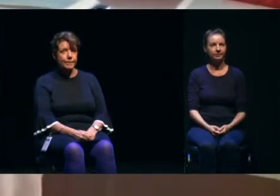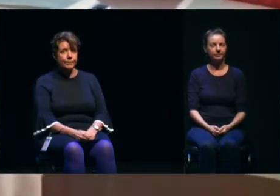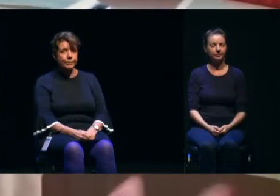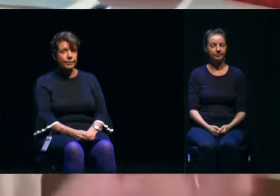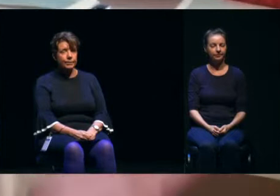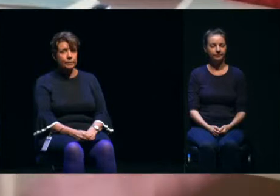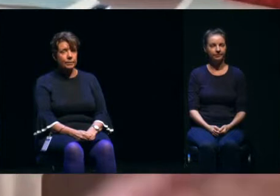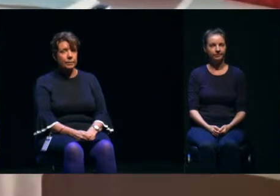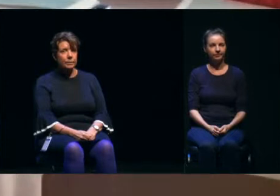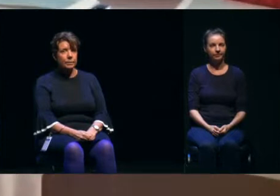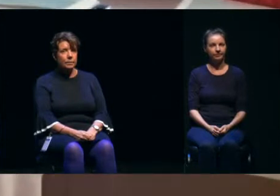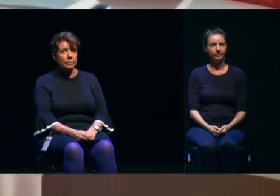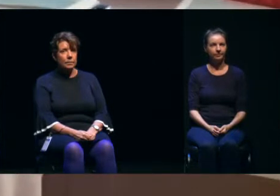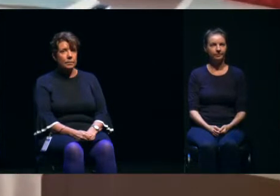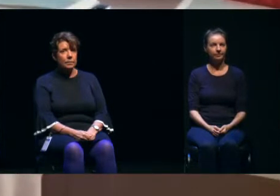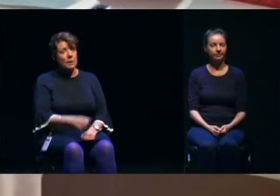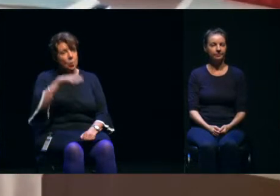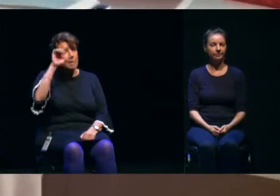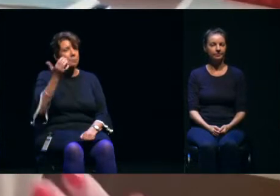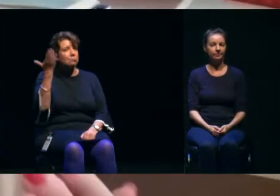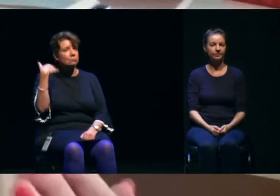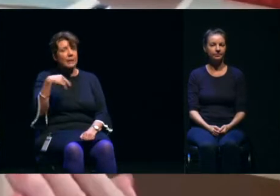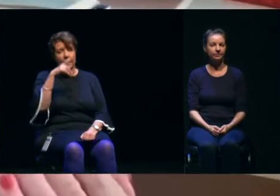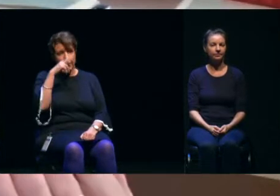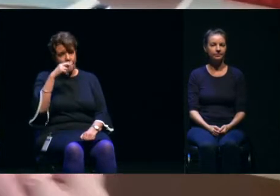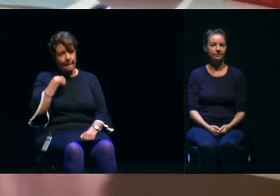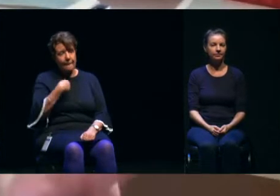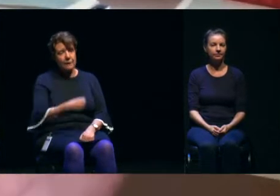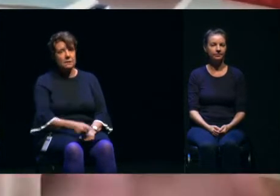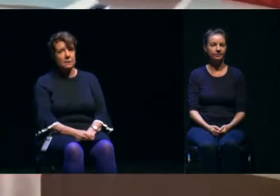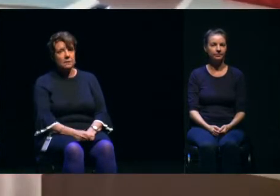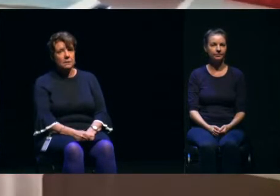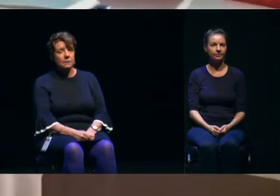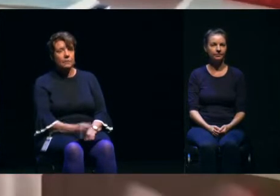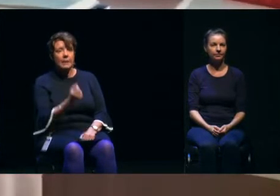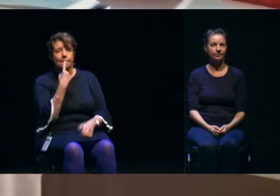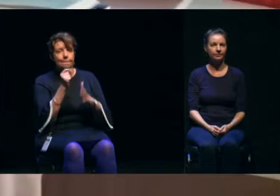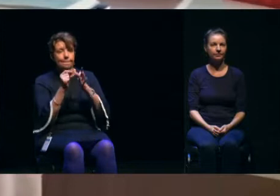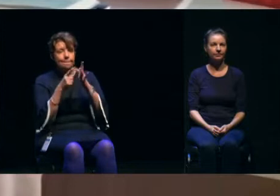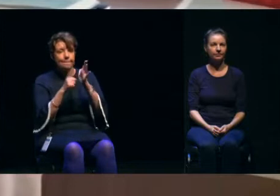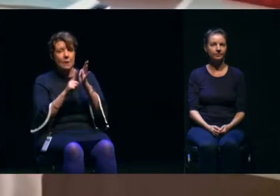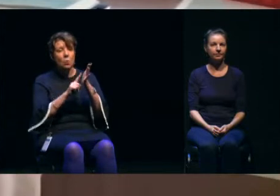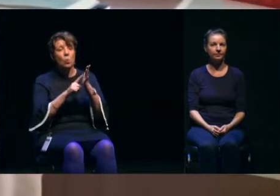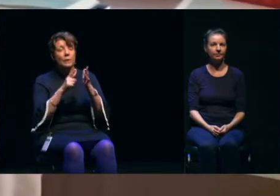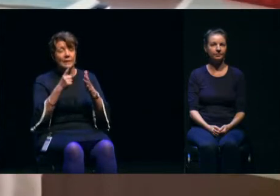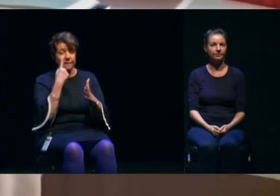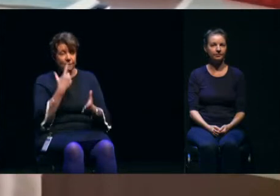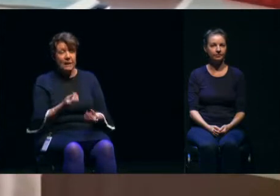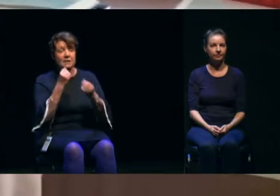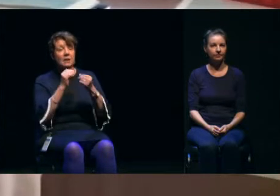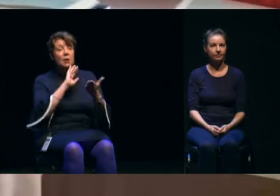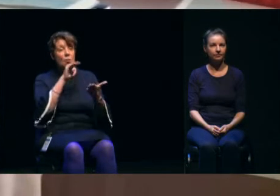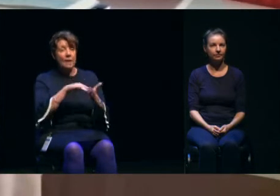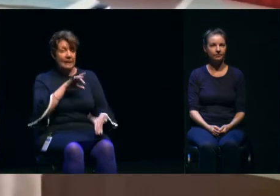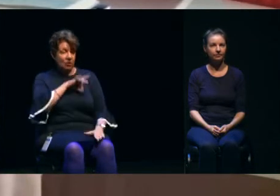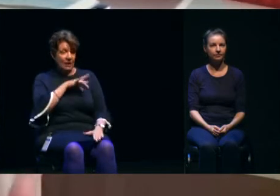remember when I was young and the pill was invented and came to Chile, and finally